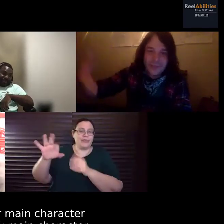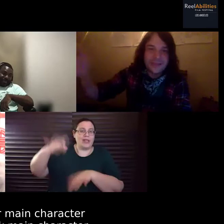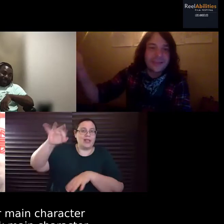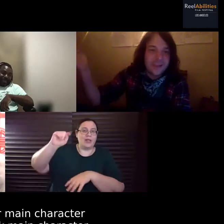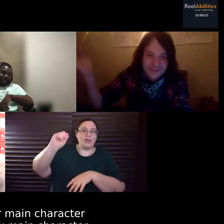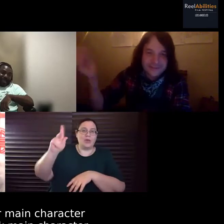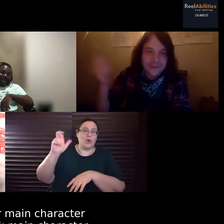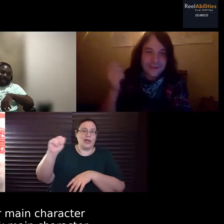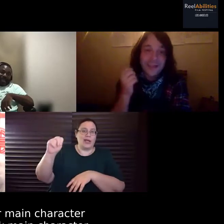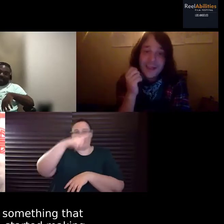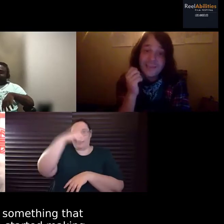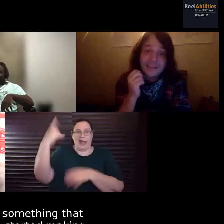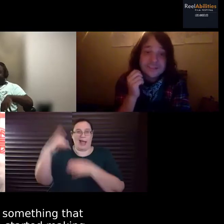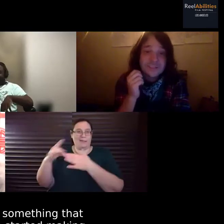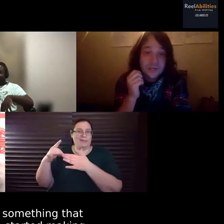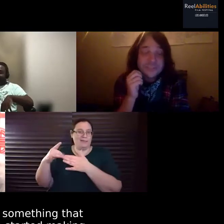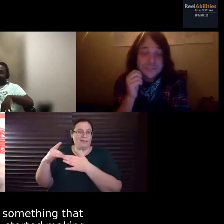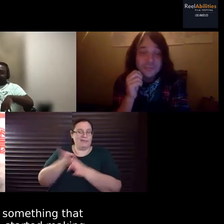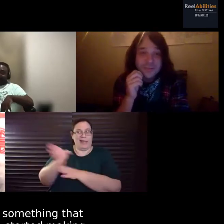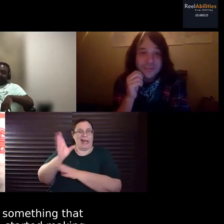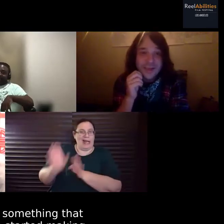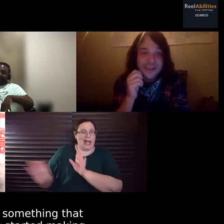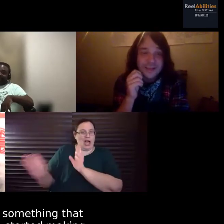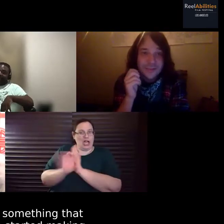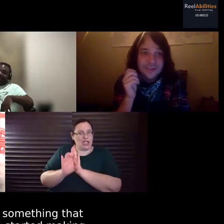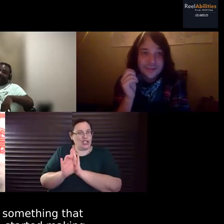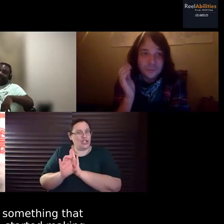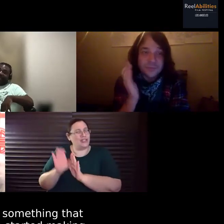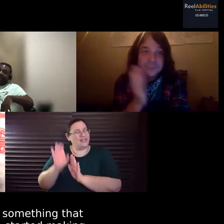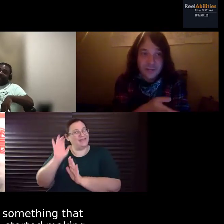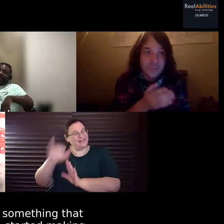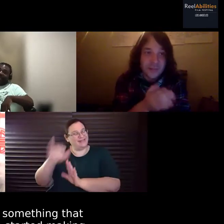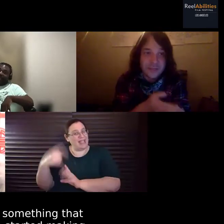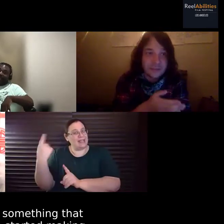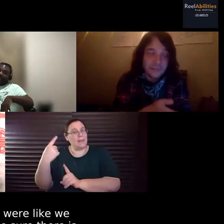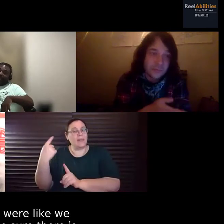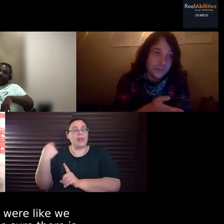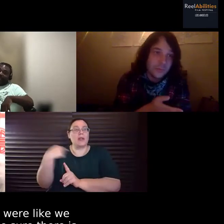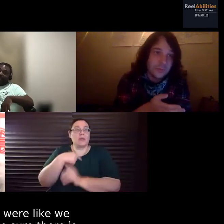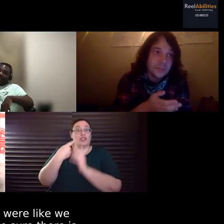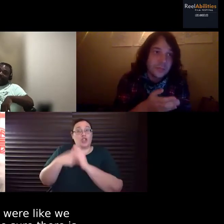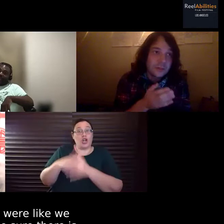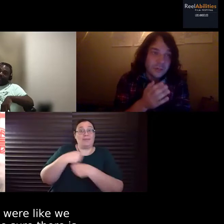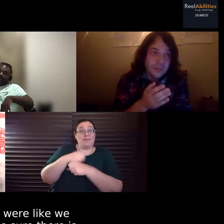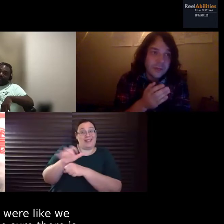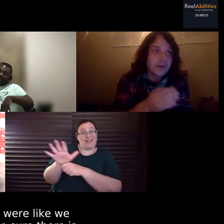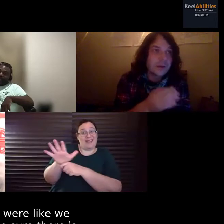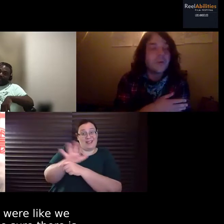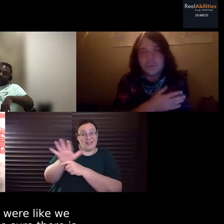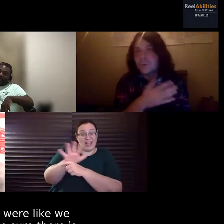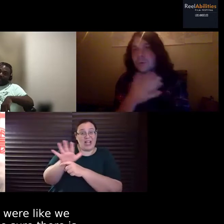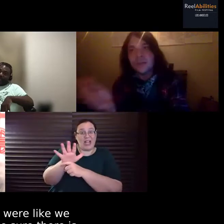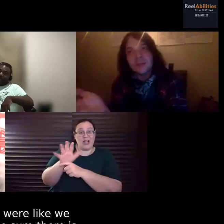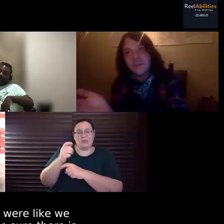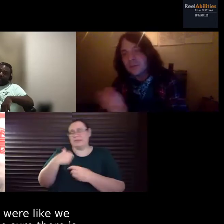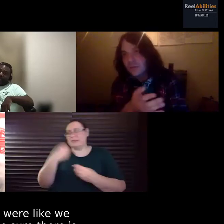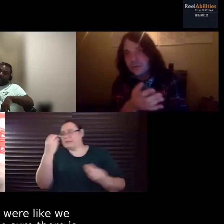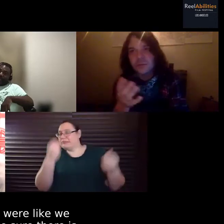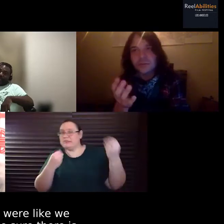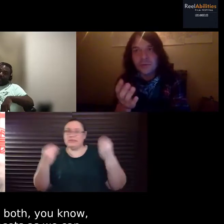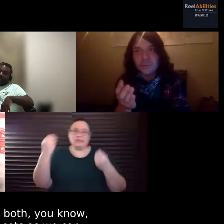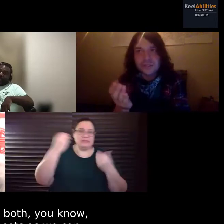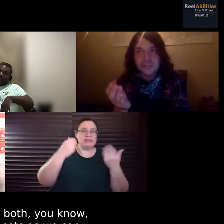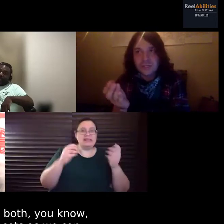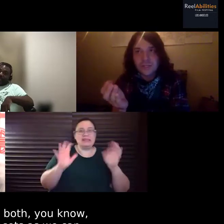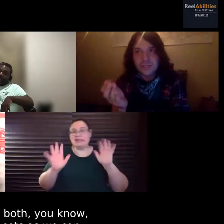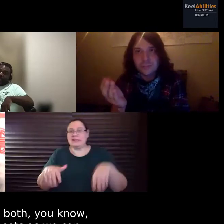know, main character, and that's so something that I think when we started making the film, we're like, okay, well, we need to make sure